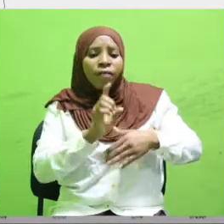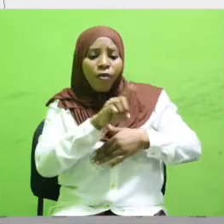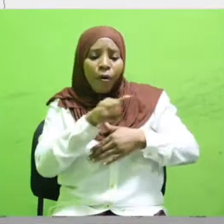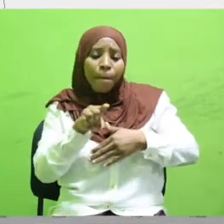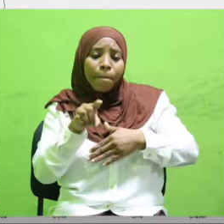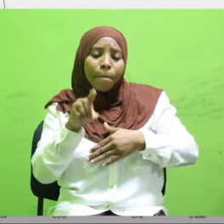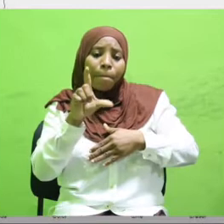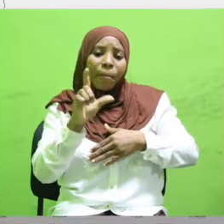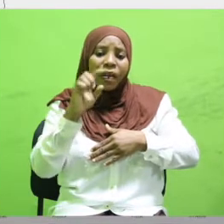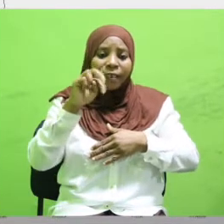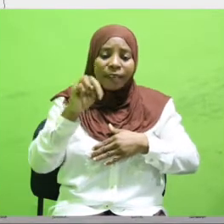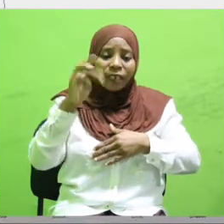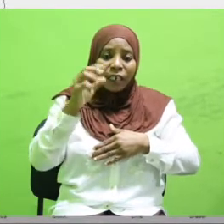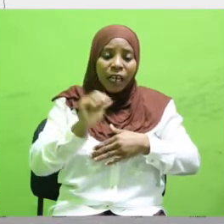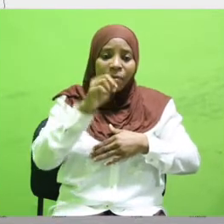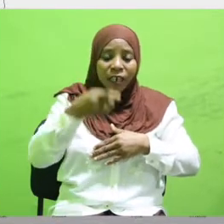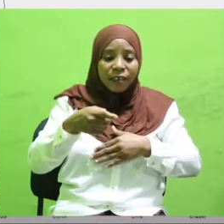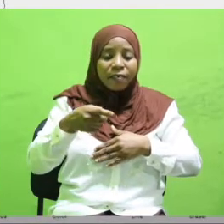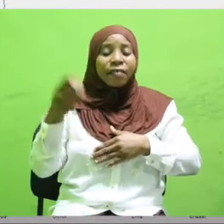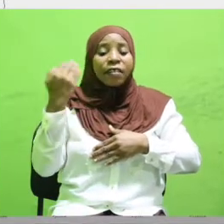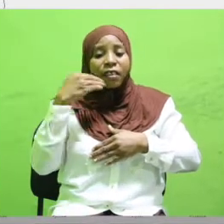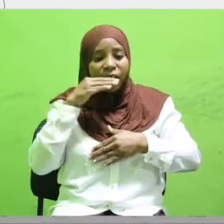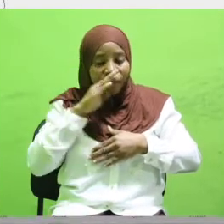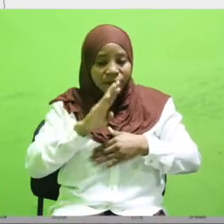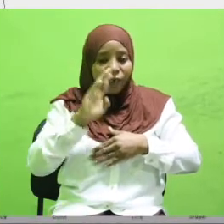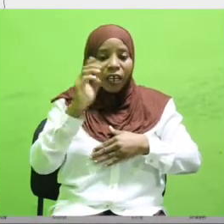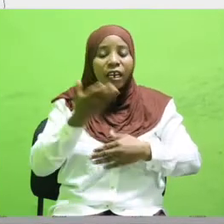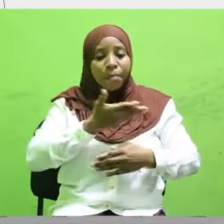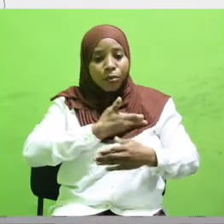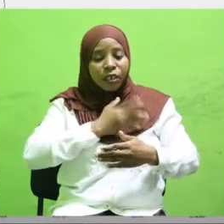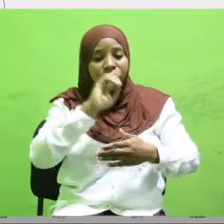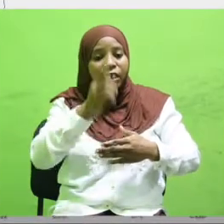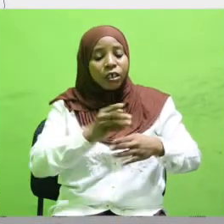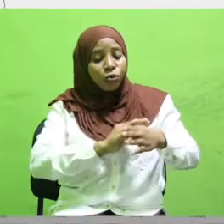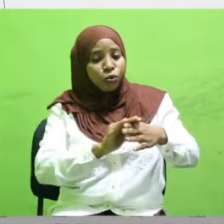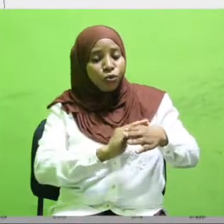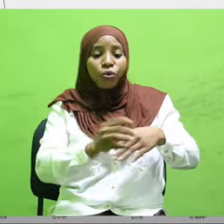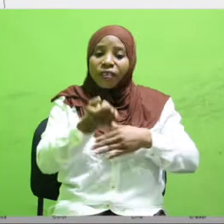obtain penicillin, which is a very important medicine used here.